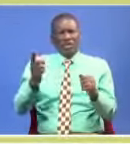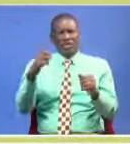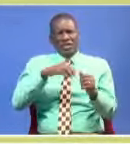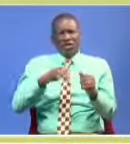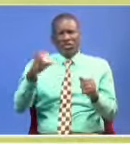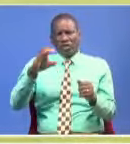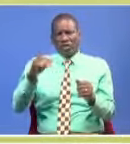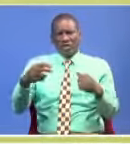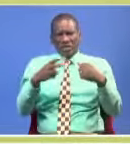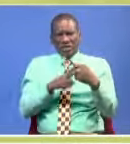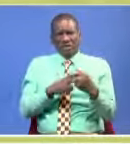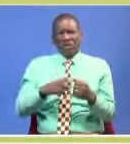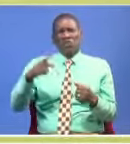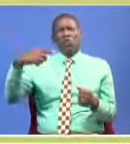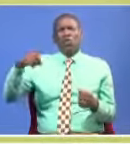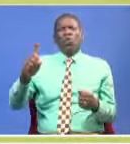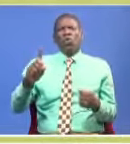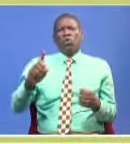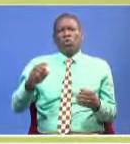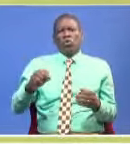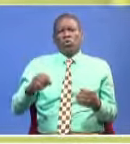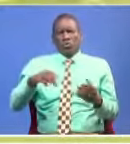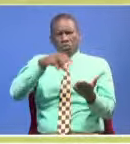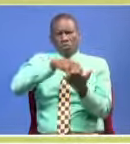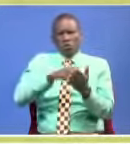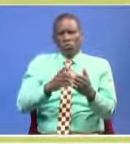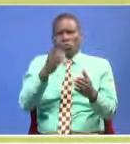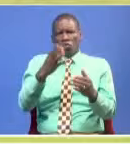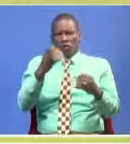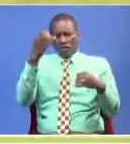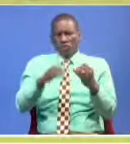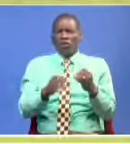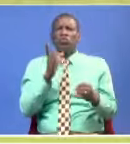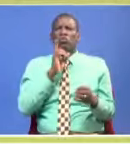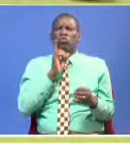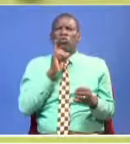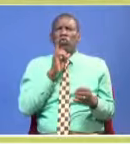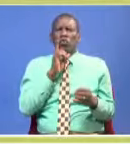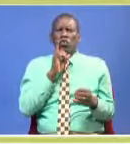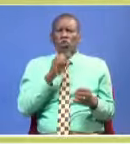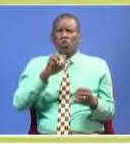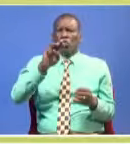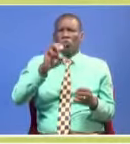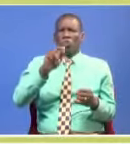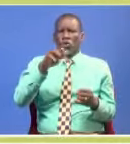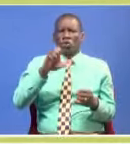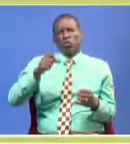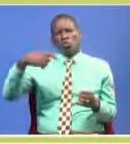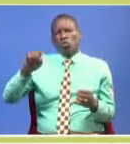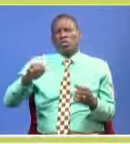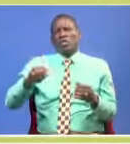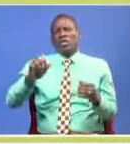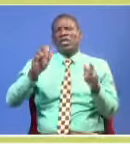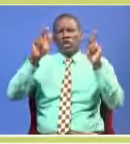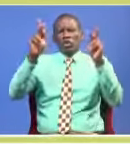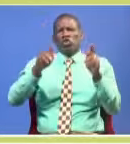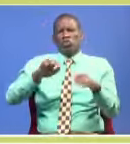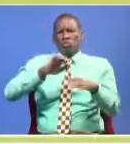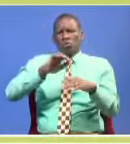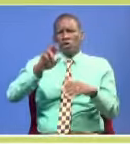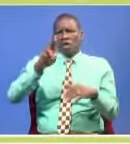Sevens, securing a coveted ticket to the quarterfinals tomorrow. The monks outplayed Kisumu RFC and Nakuru